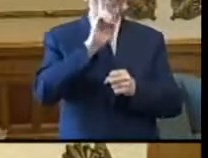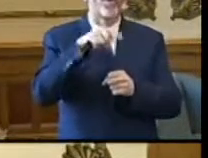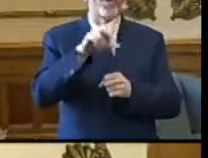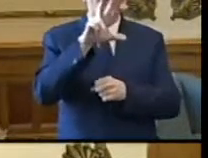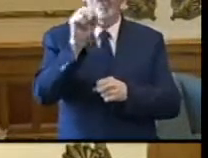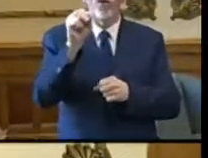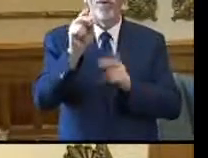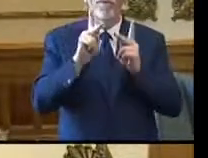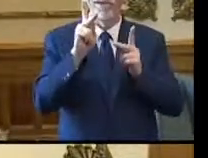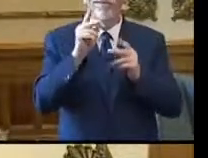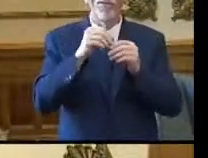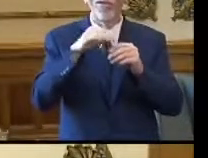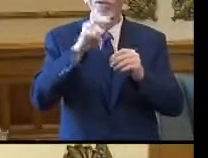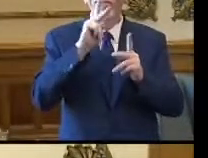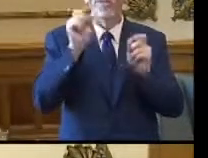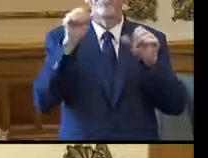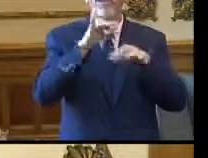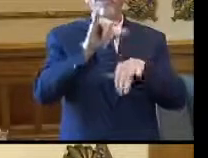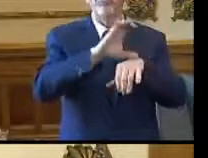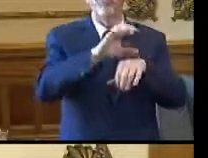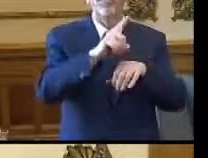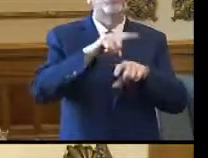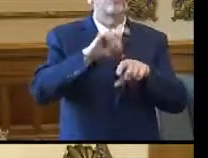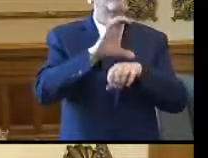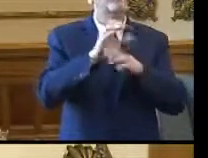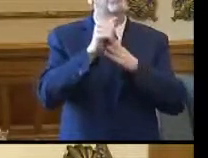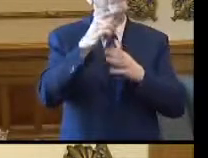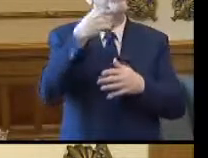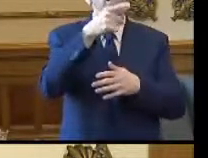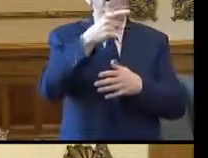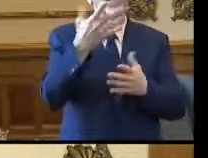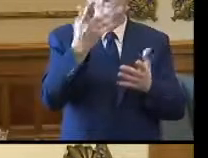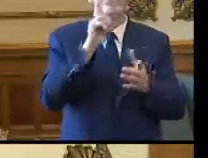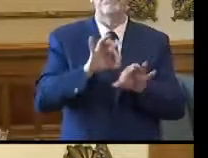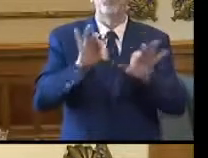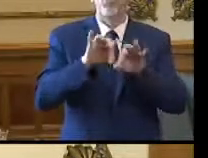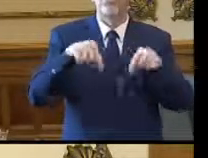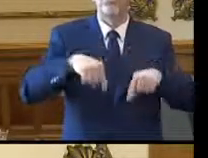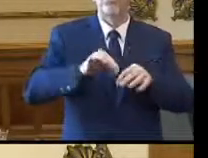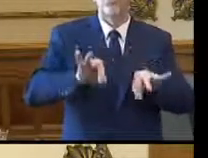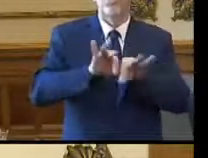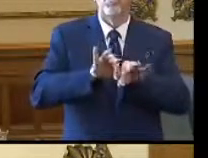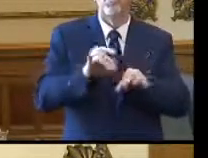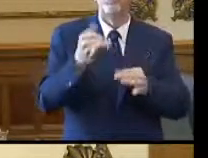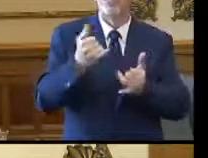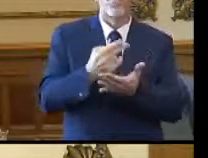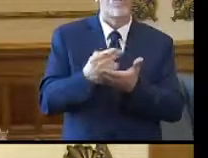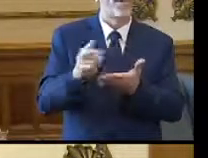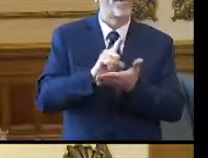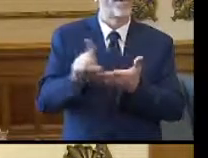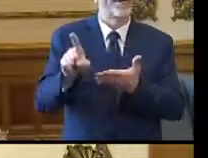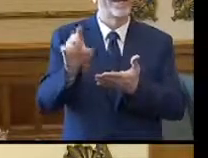plus people were inside, but church leaders say that they were essential. This is Holy Week in the Christian churches, states like